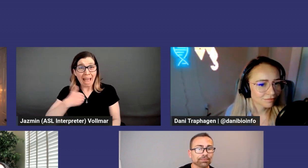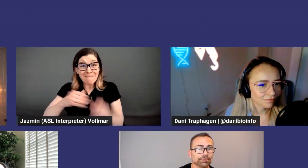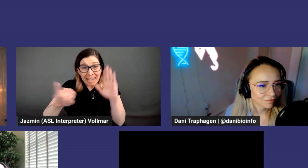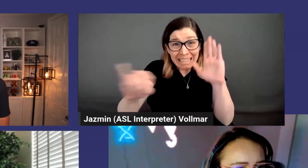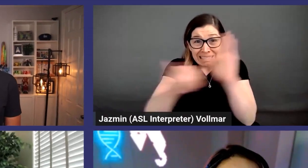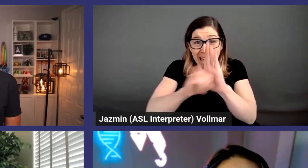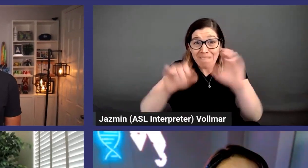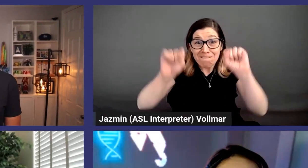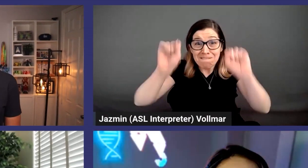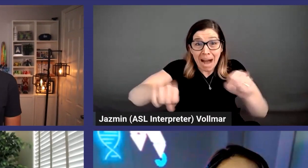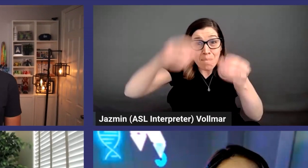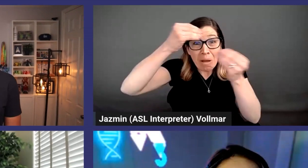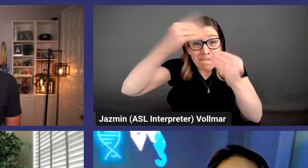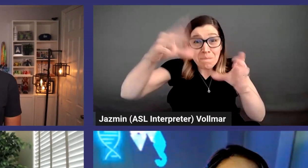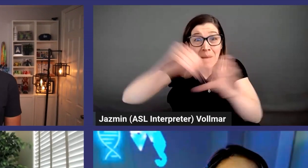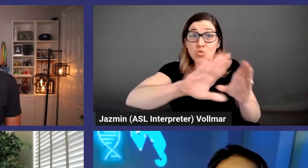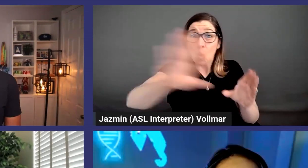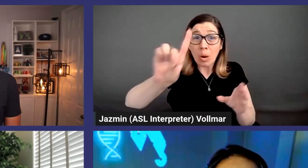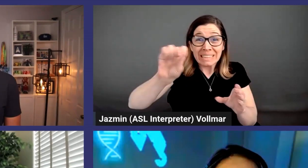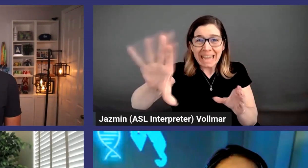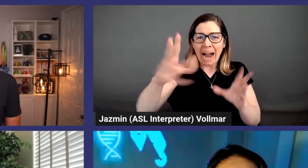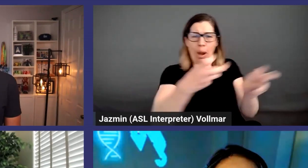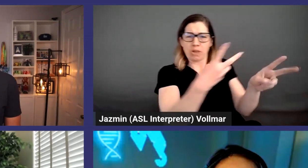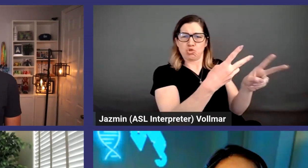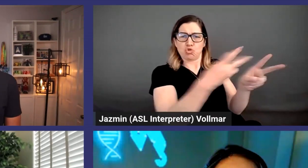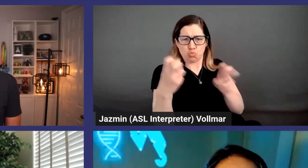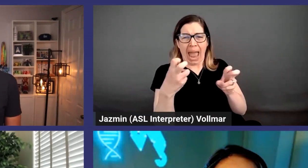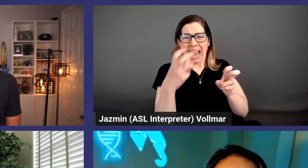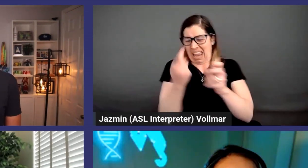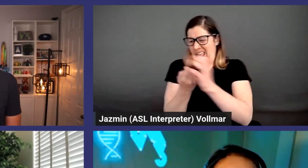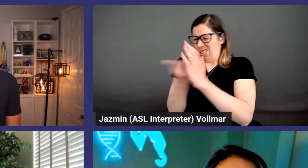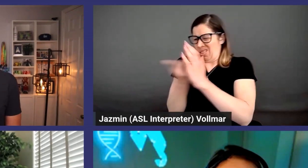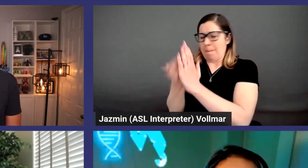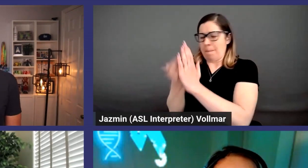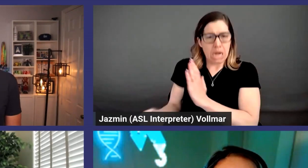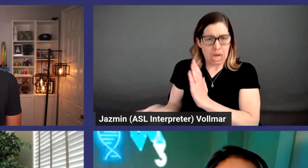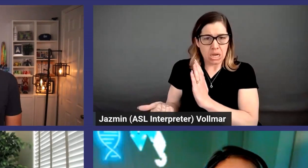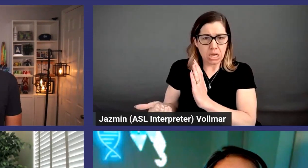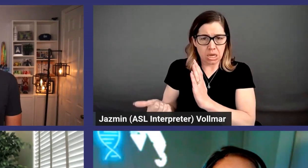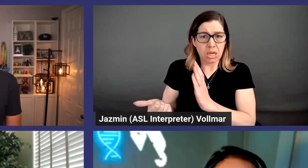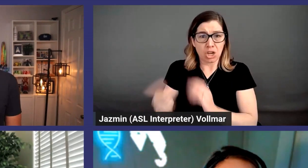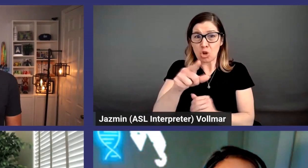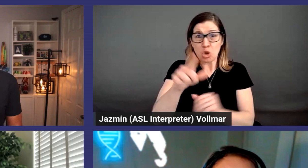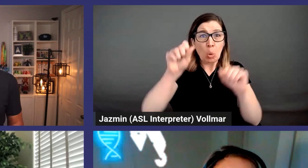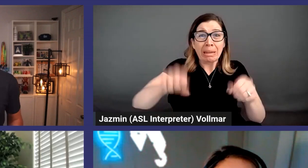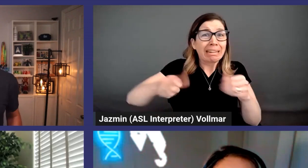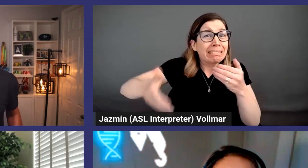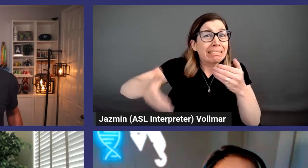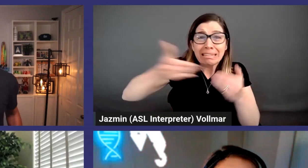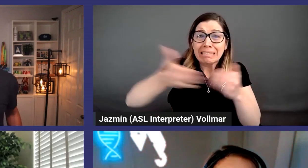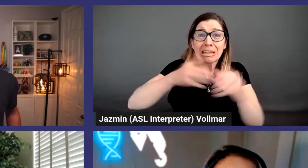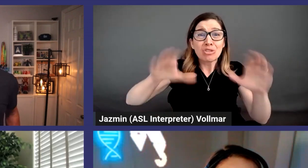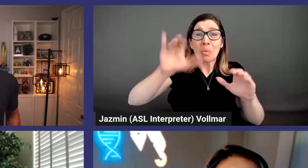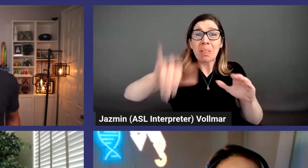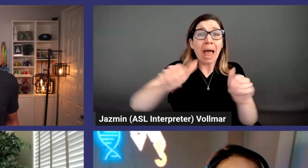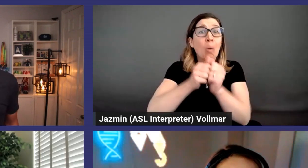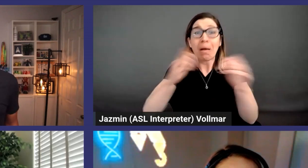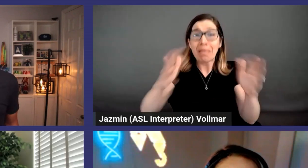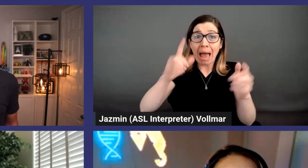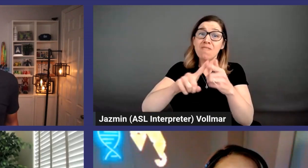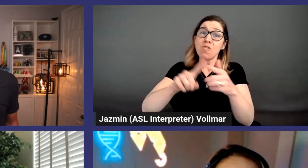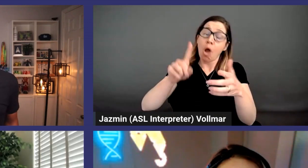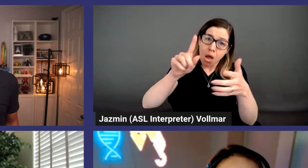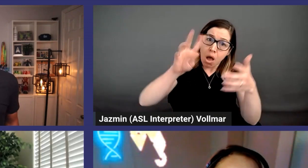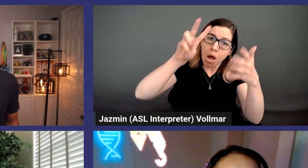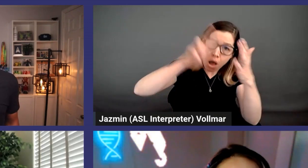in your documents that you want to extract and eliminate, you can very easily do that without having to comb through documents,